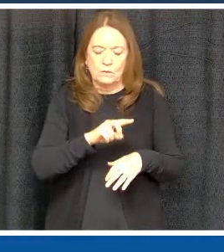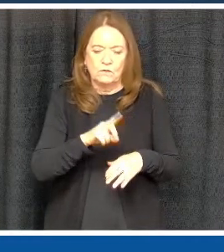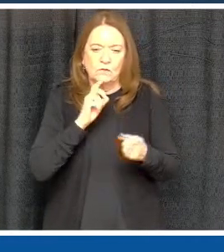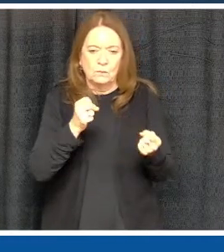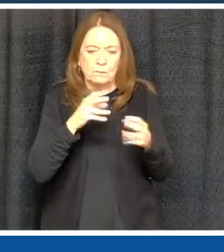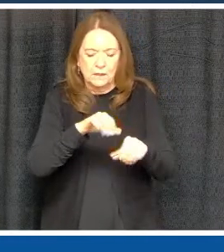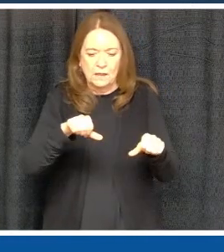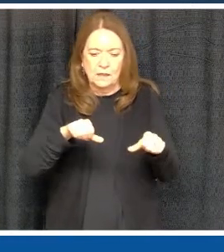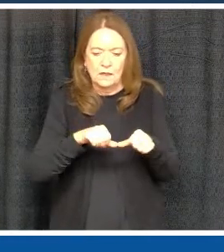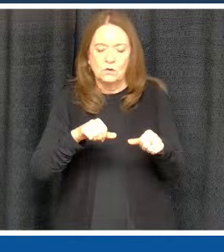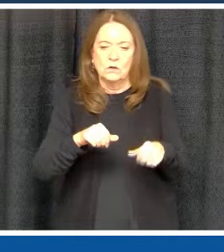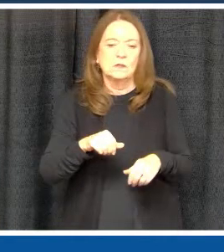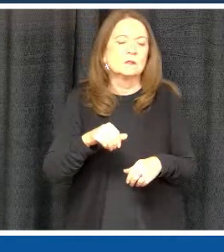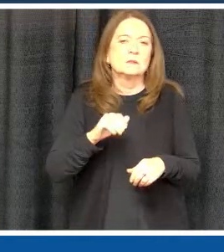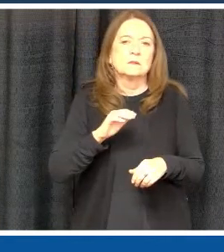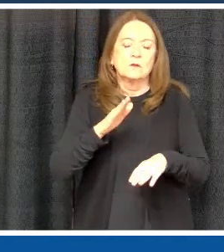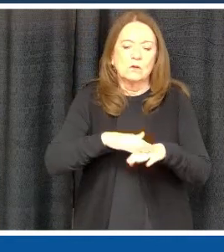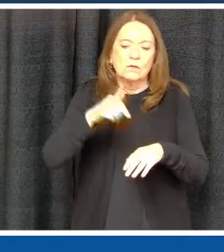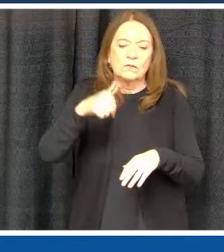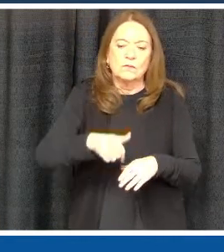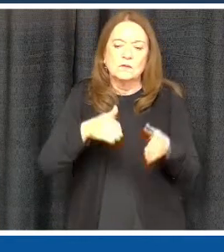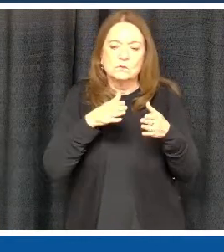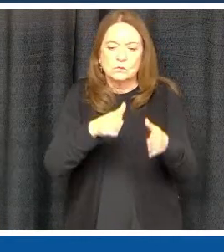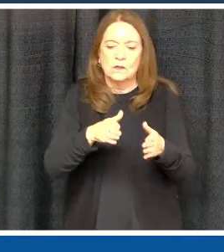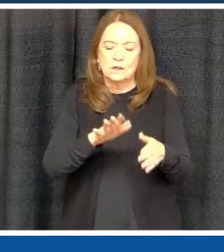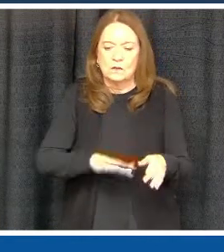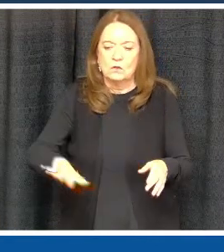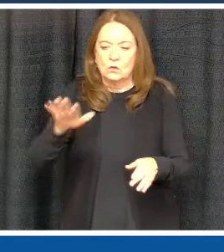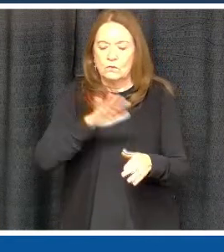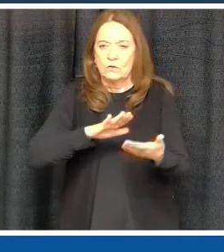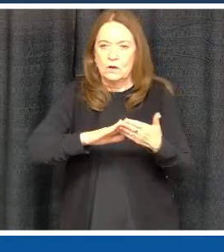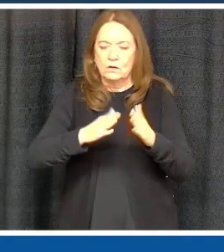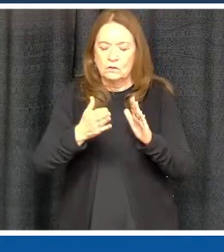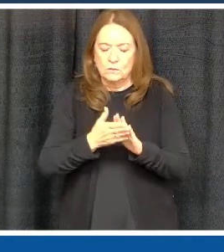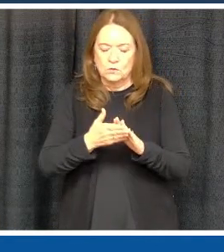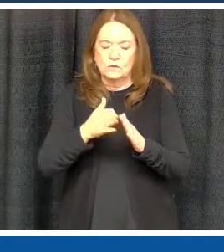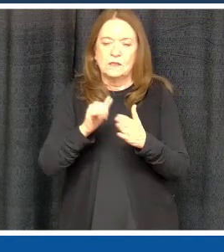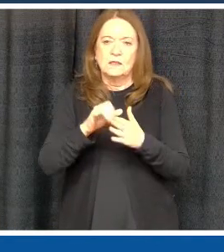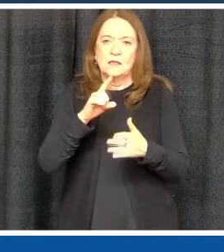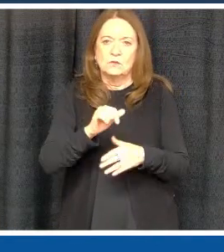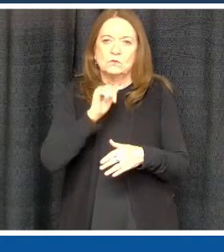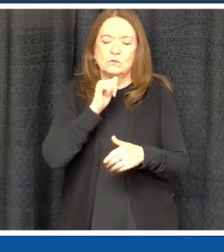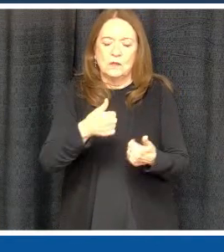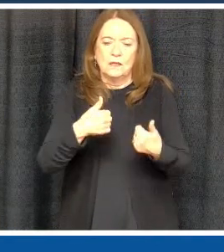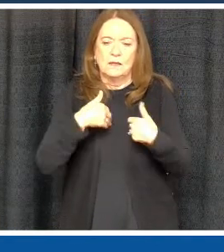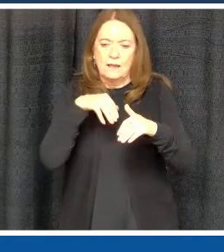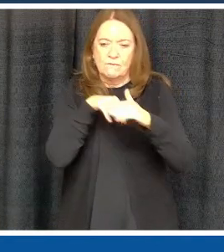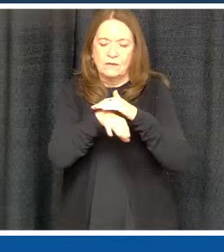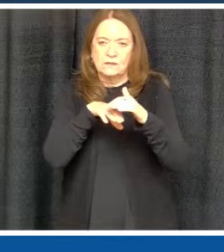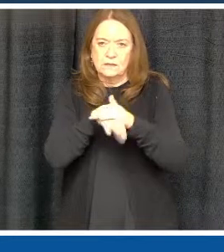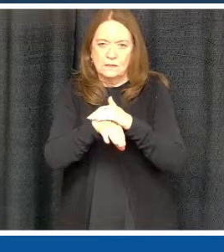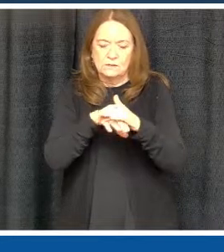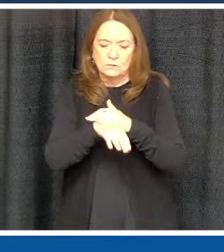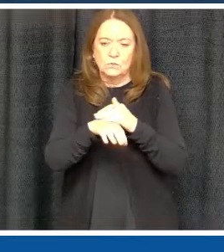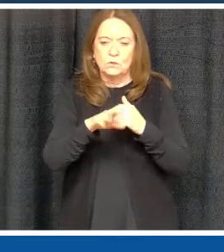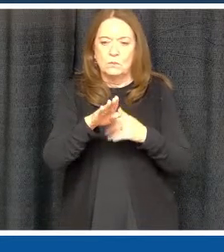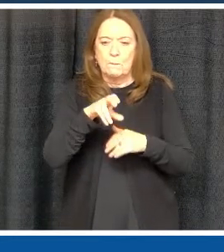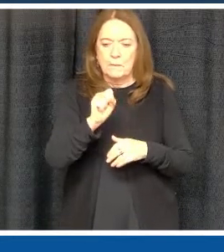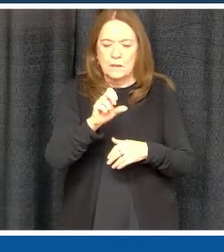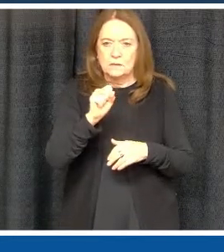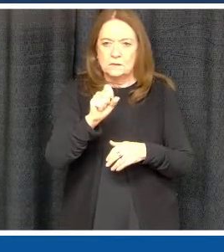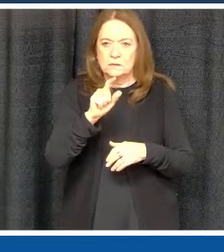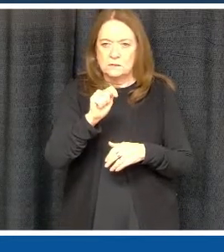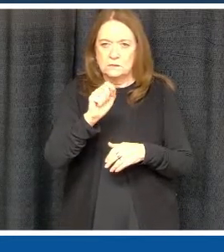areas in our on this road and throughout our community that do not have accessible bus stops. Our